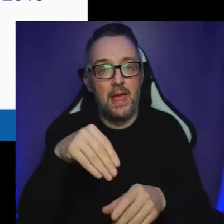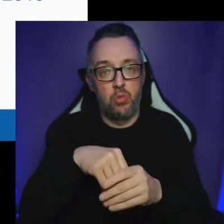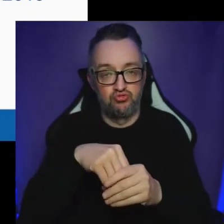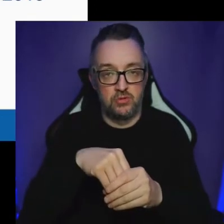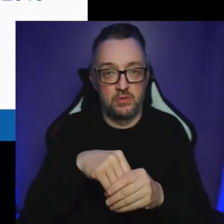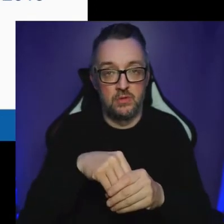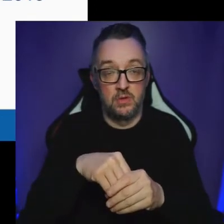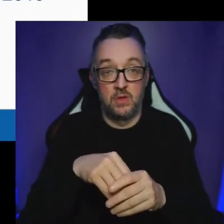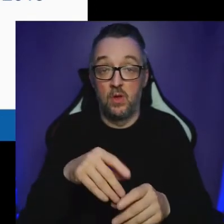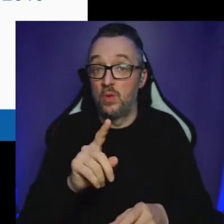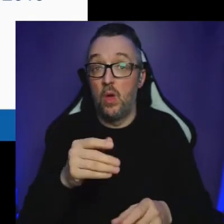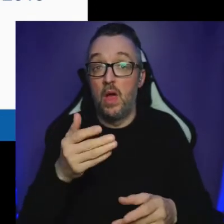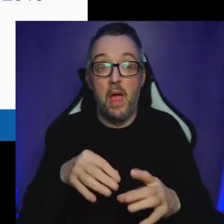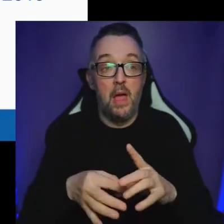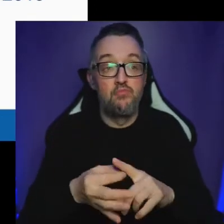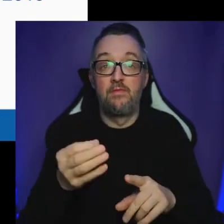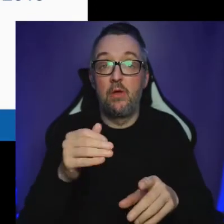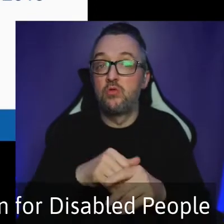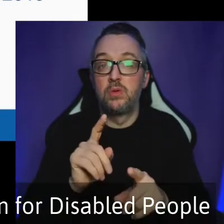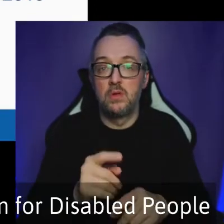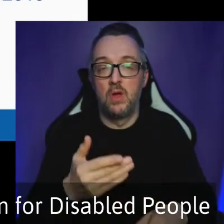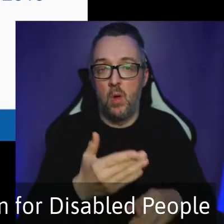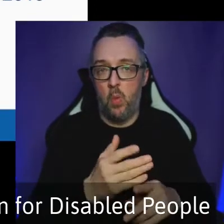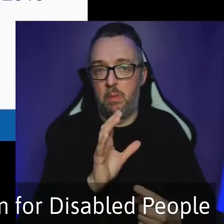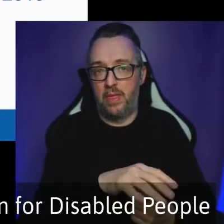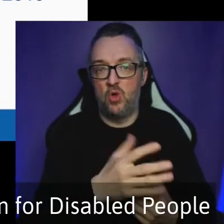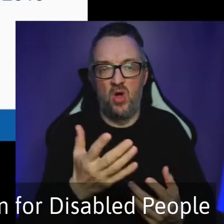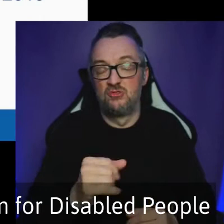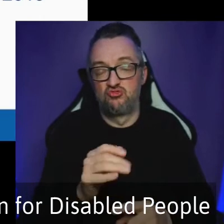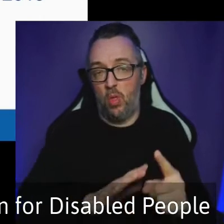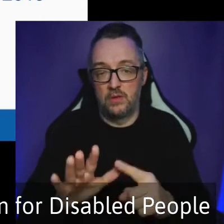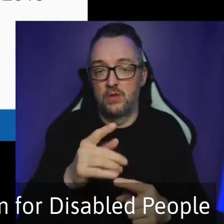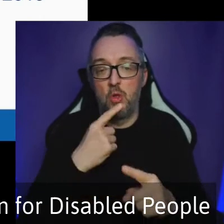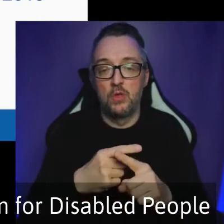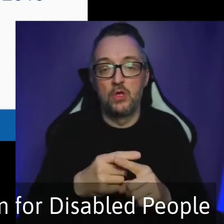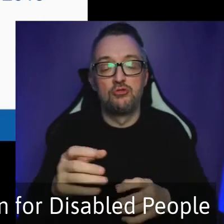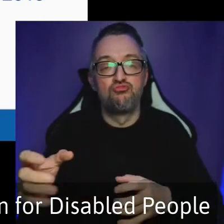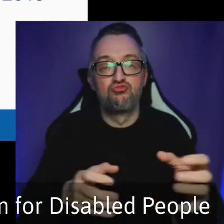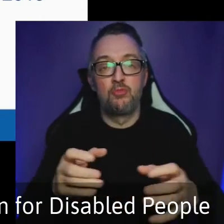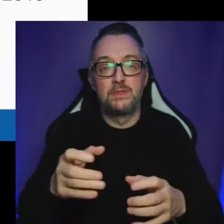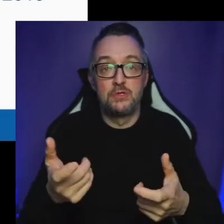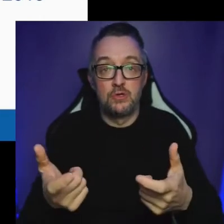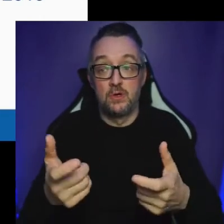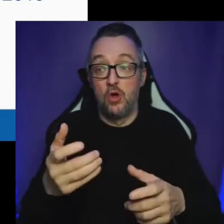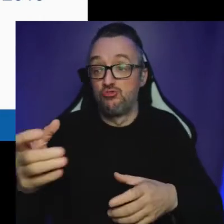our workplace or Scotland in general. So things like the Recruitment Retention Plan for Disabled People, which was